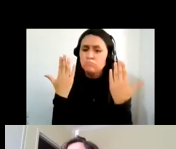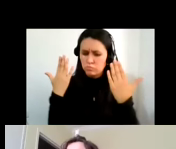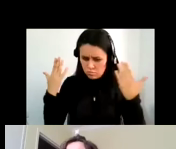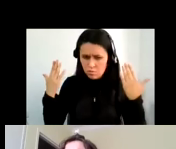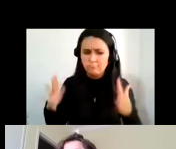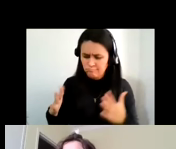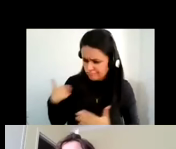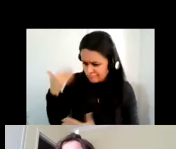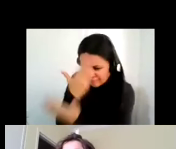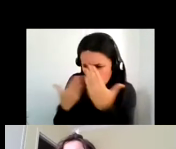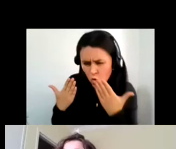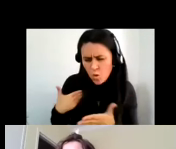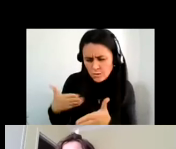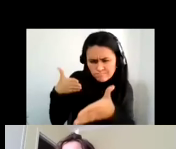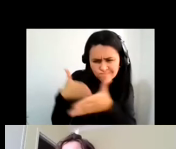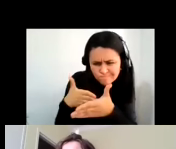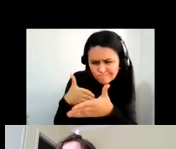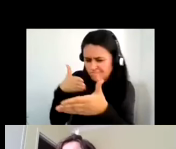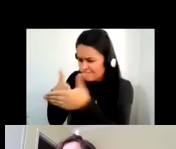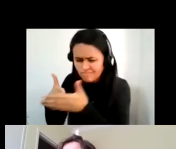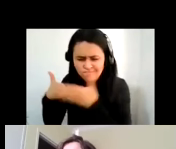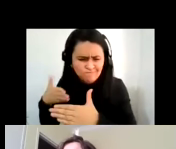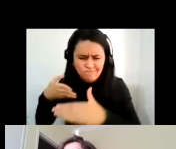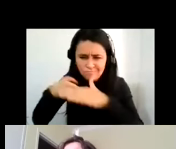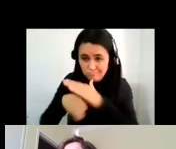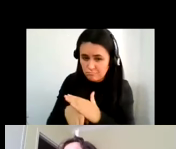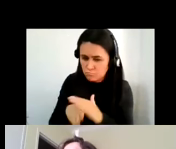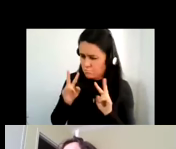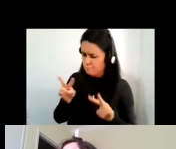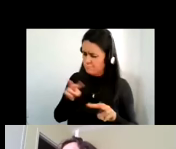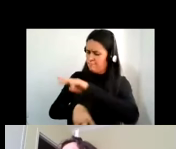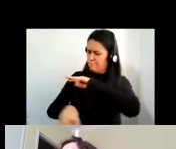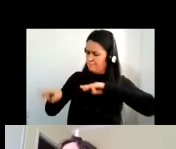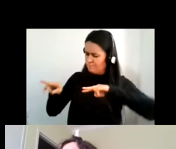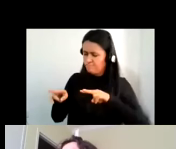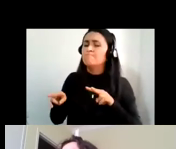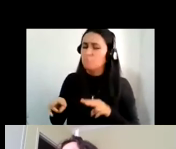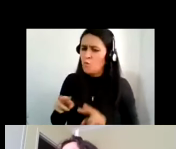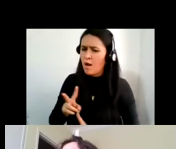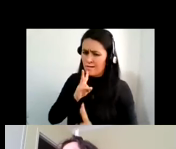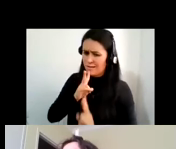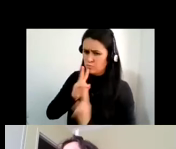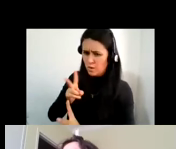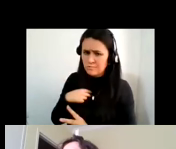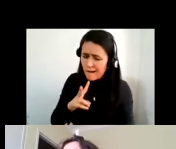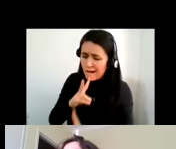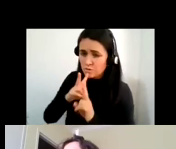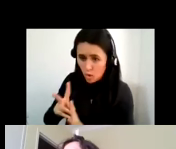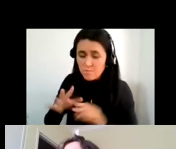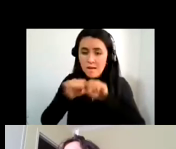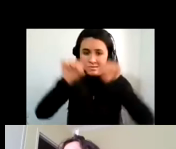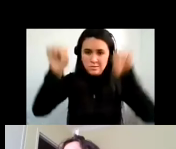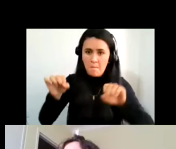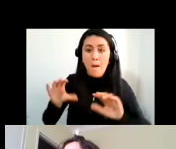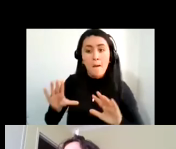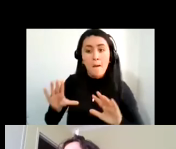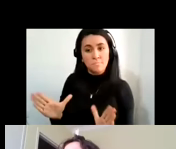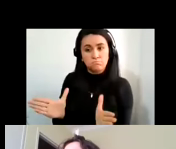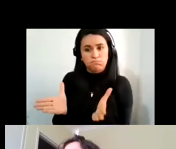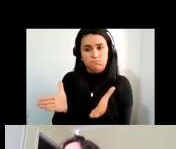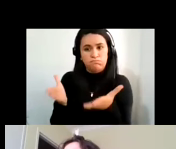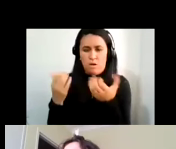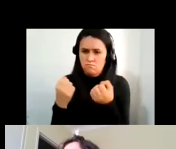their subnational 4-year plans for health system strengthening. And here also are just some summaries from different